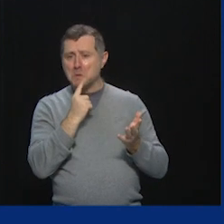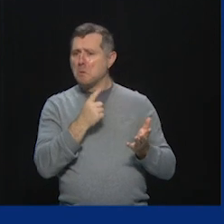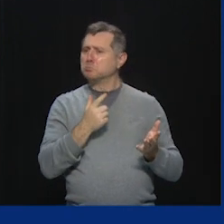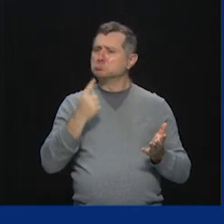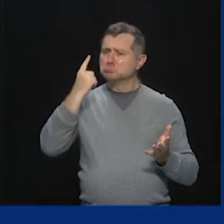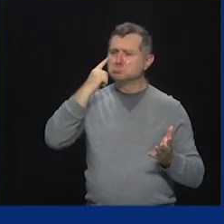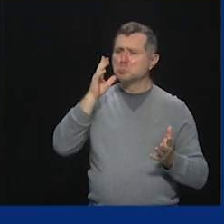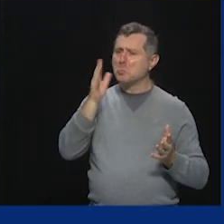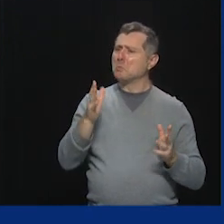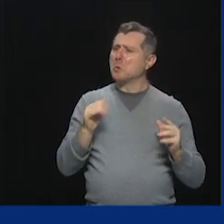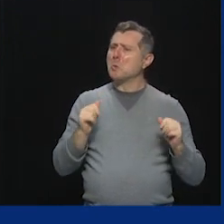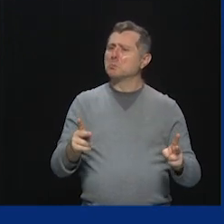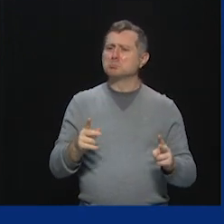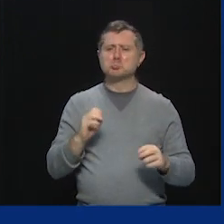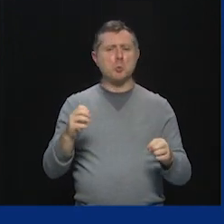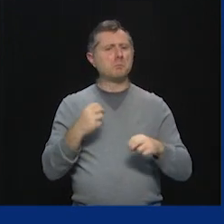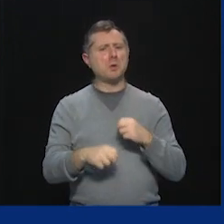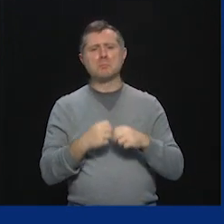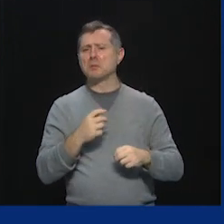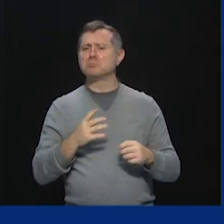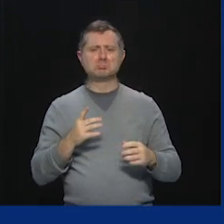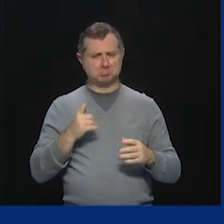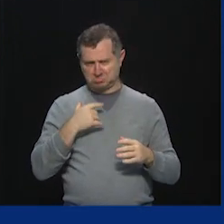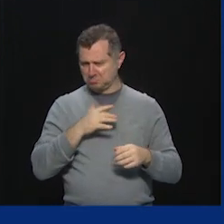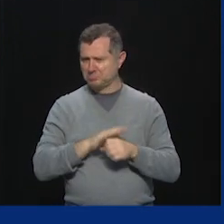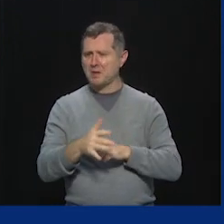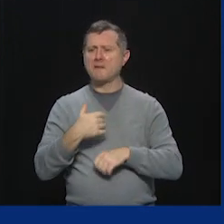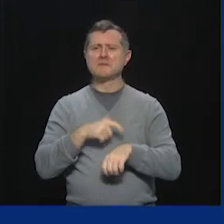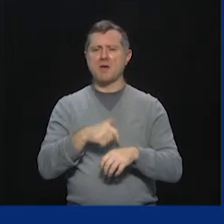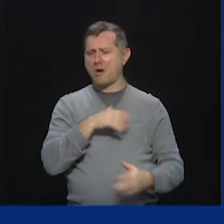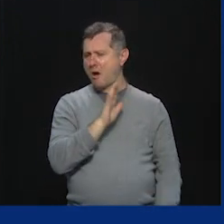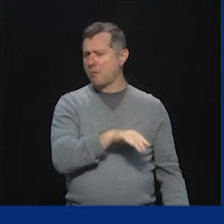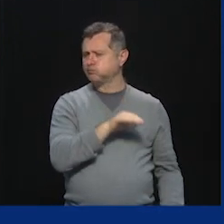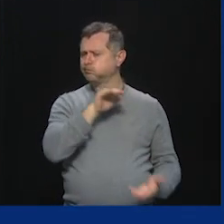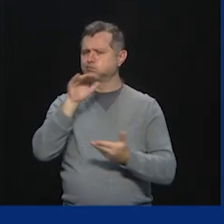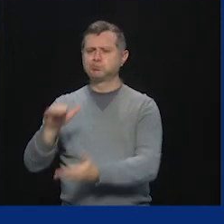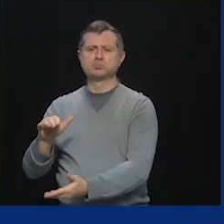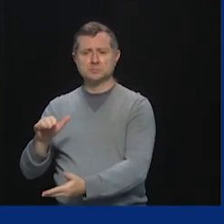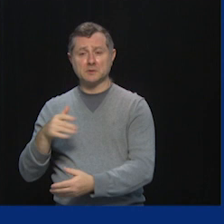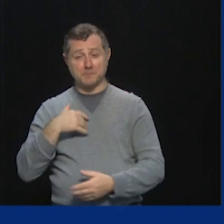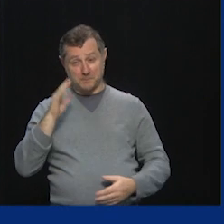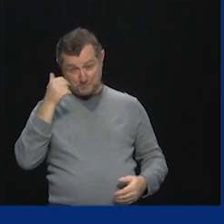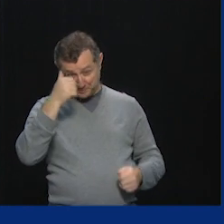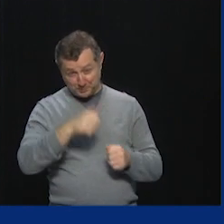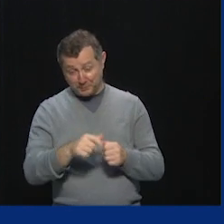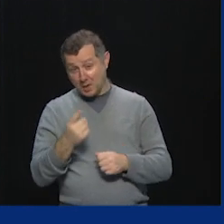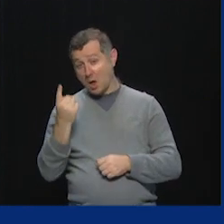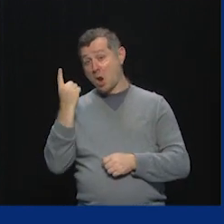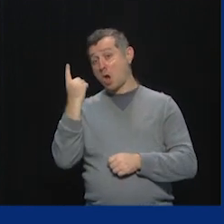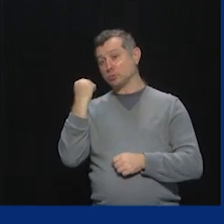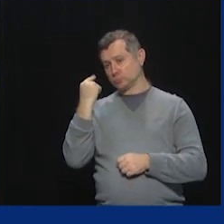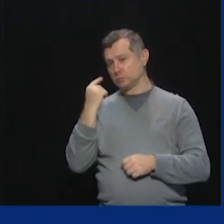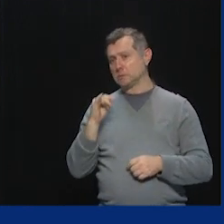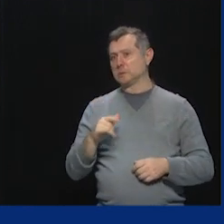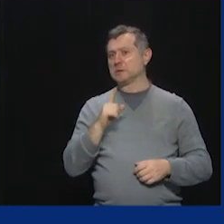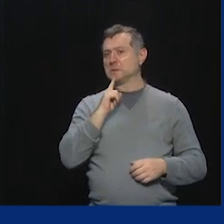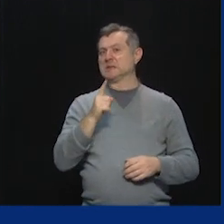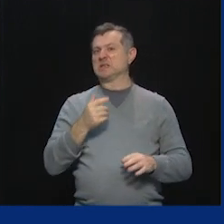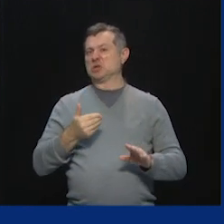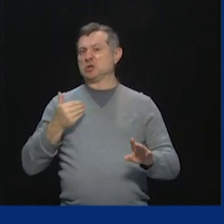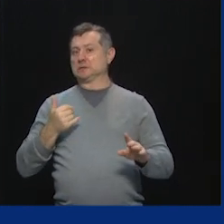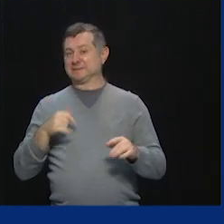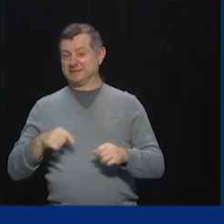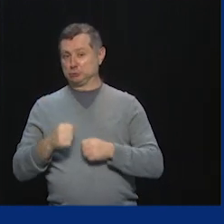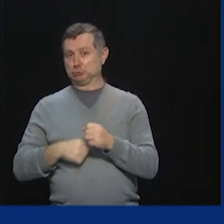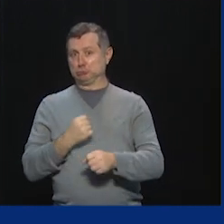capacity issue or volume. We're going to have plenty of vaccines, which is great news. You remember last year, actually earlier this year, when the vaccines were